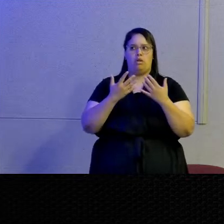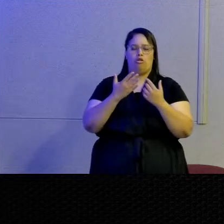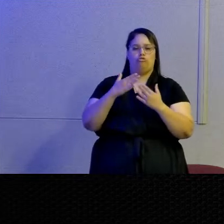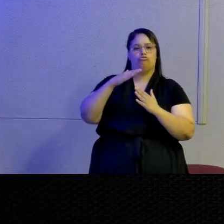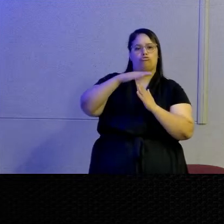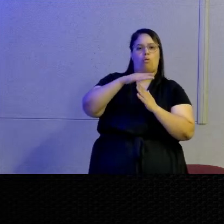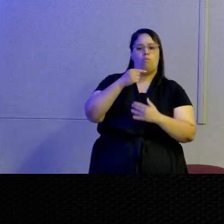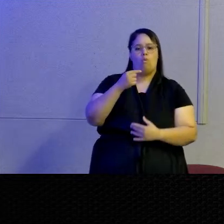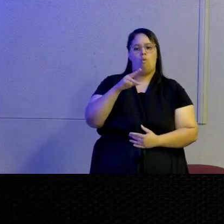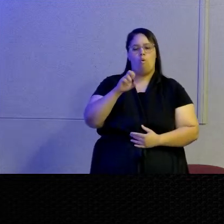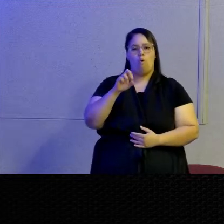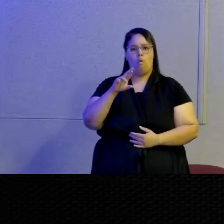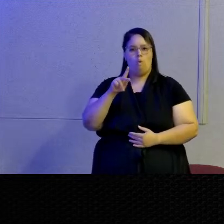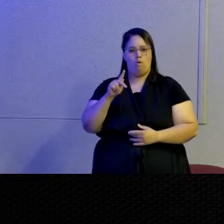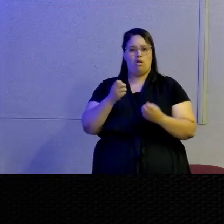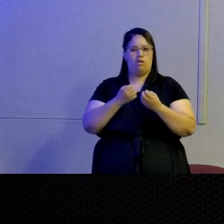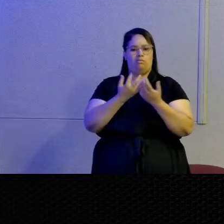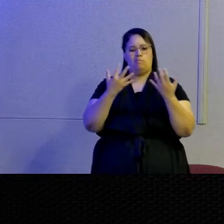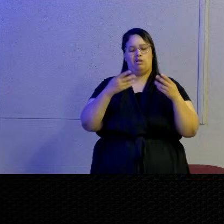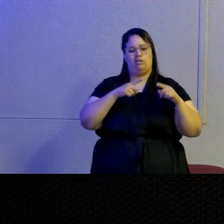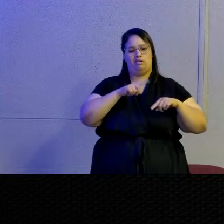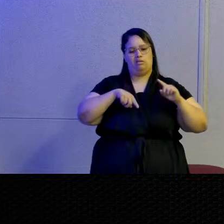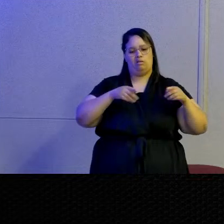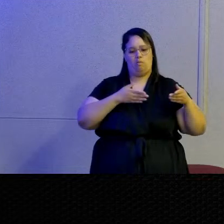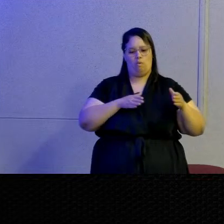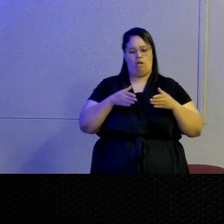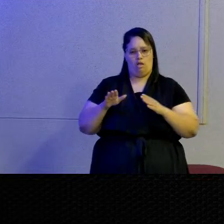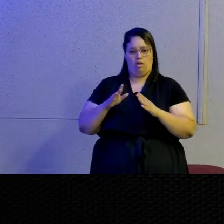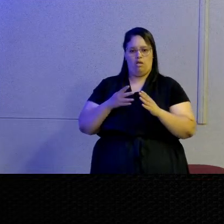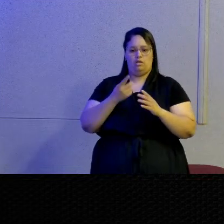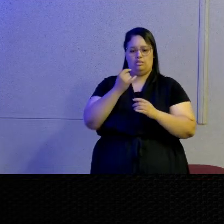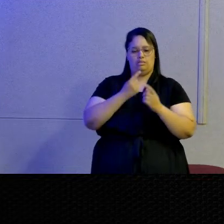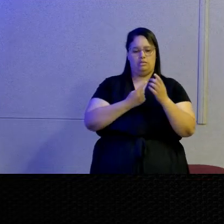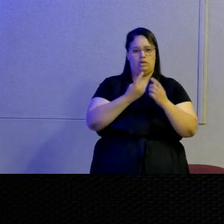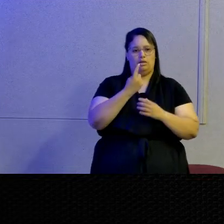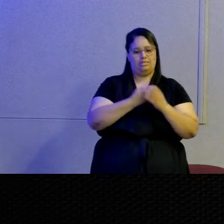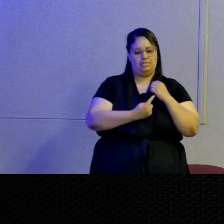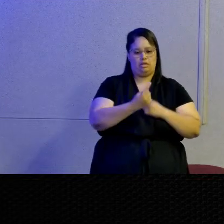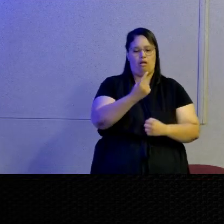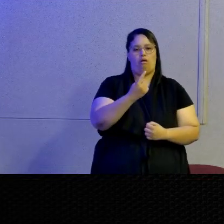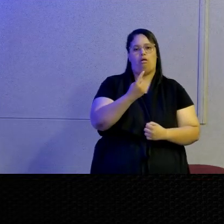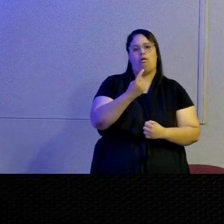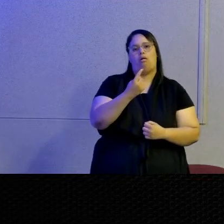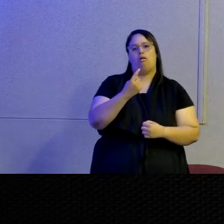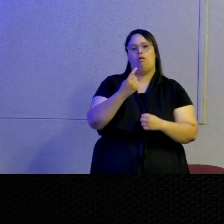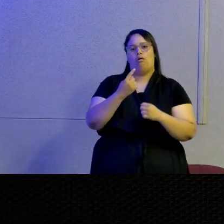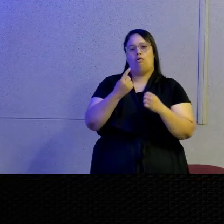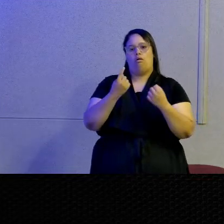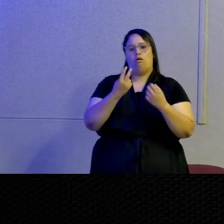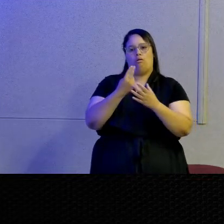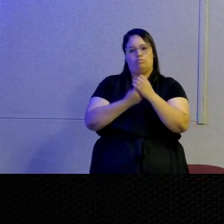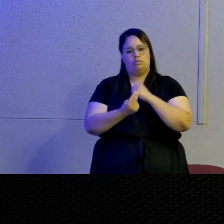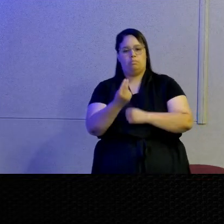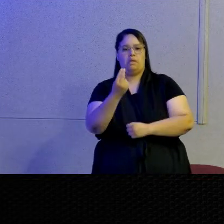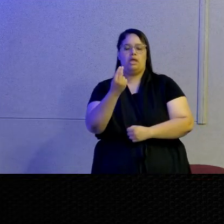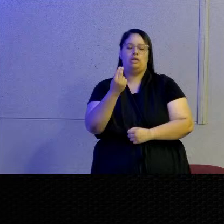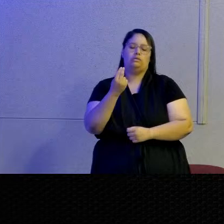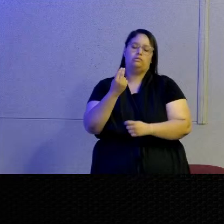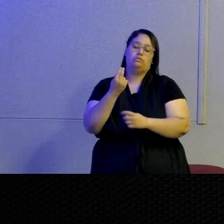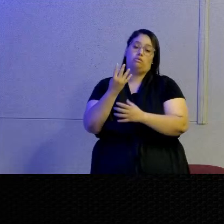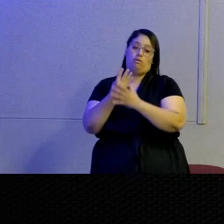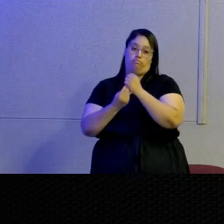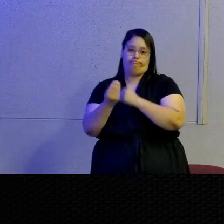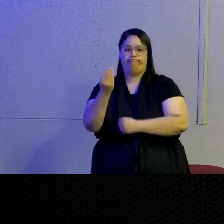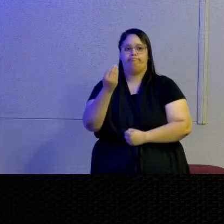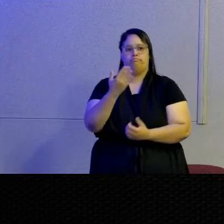various different ways, single top quarks, pairs of top quarks, even 4 top quarks